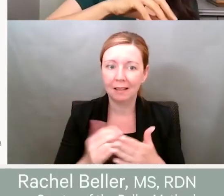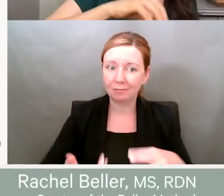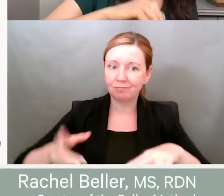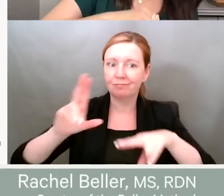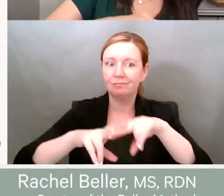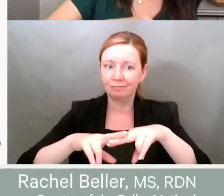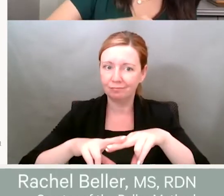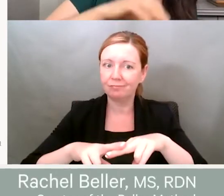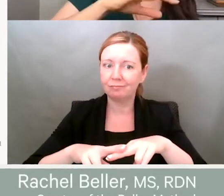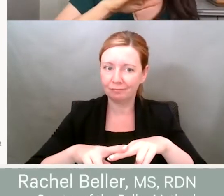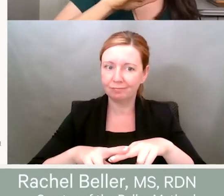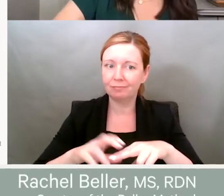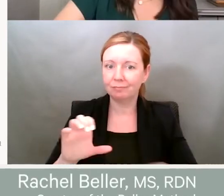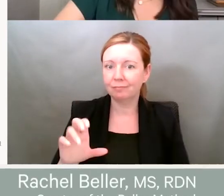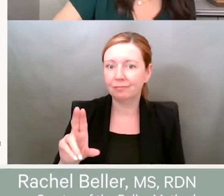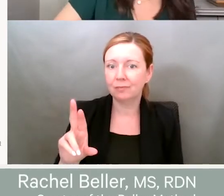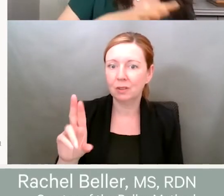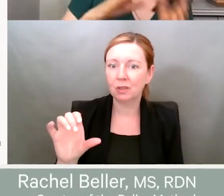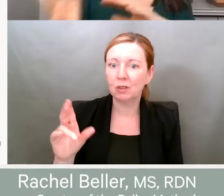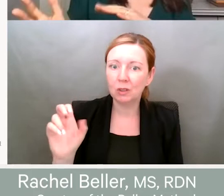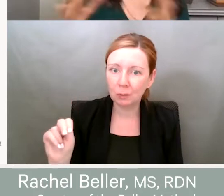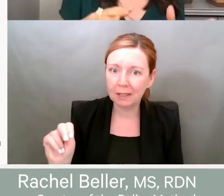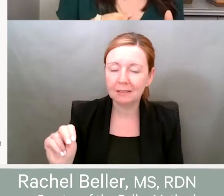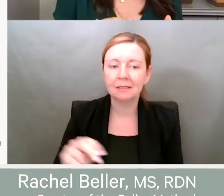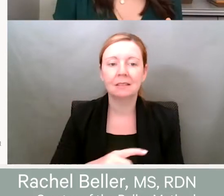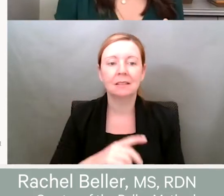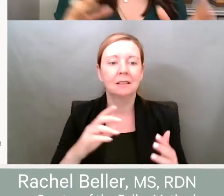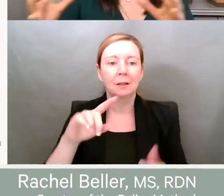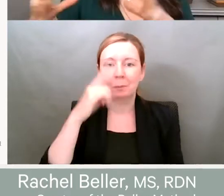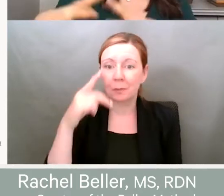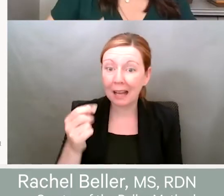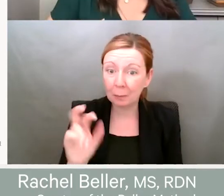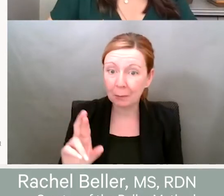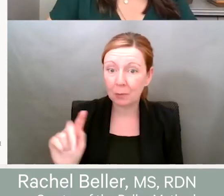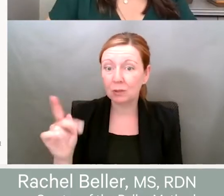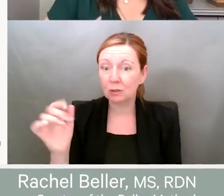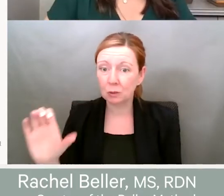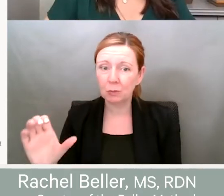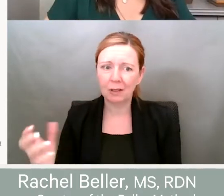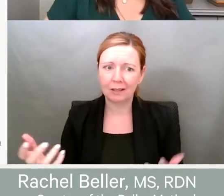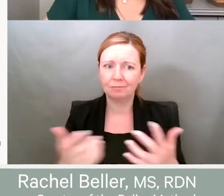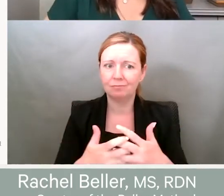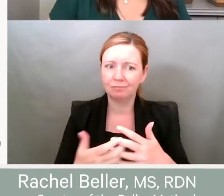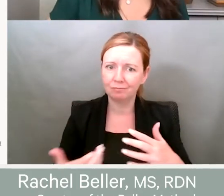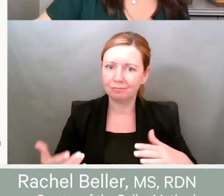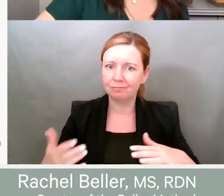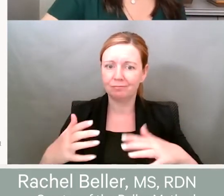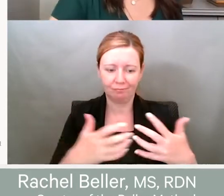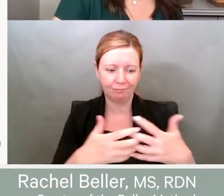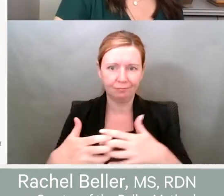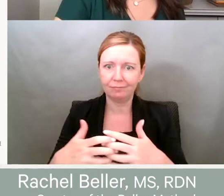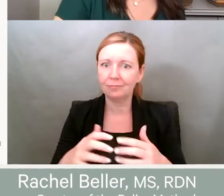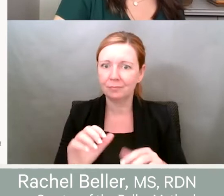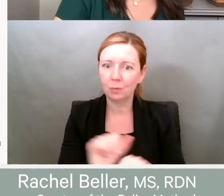of curcumin, the active compound in turmeric. Black pepper and turmeric, as I mentioned, work in sync together.